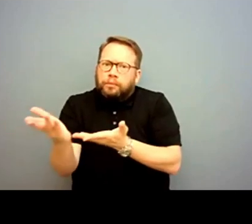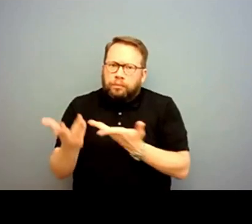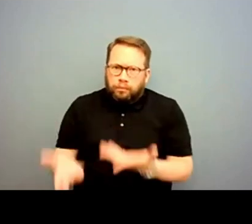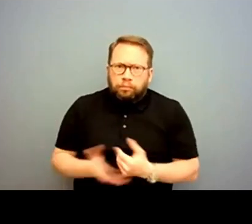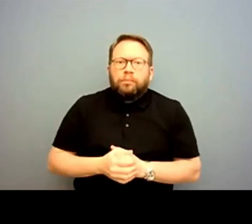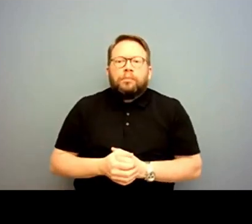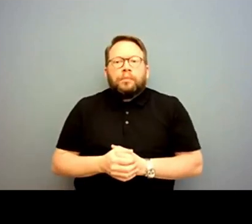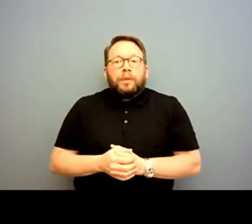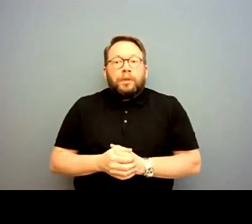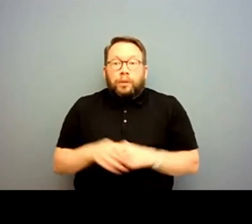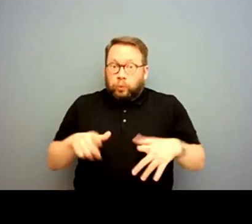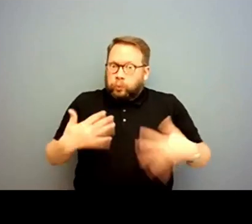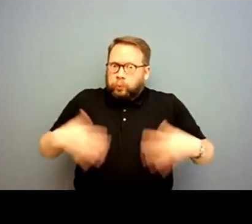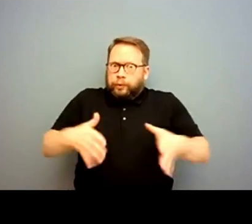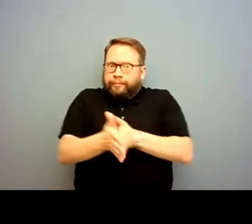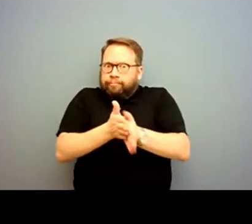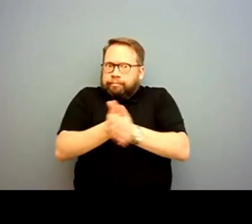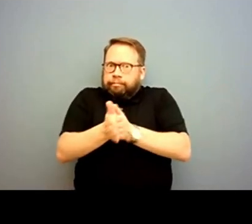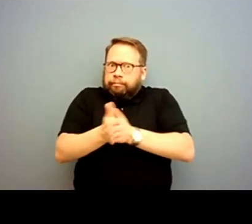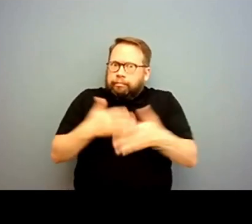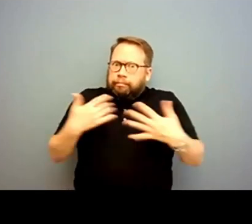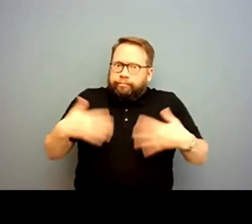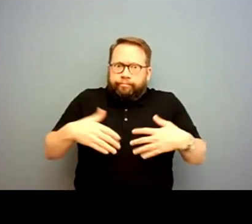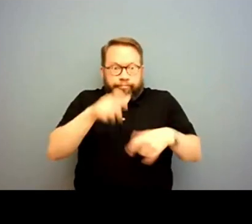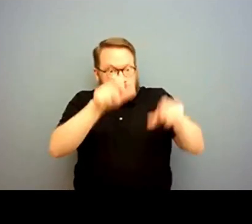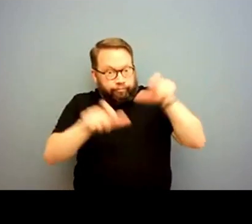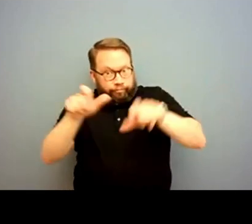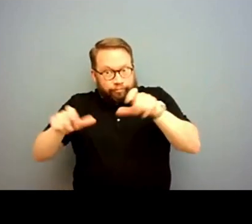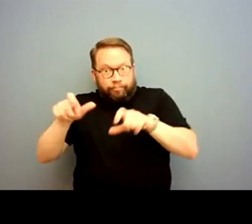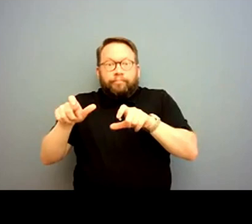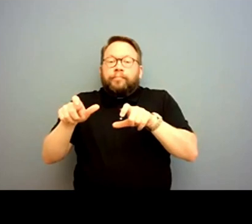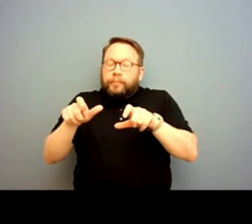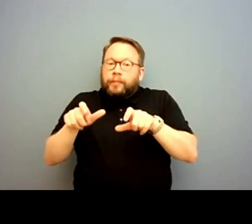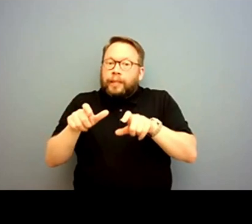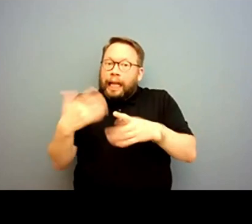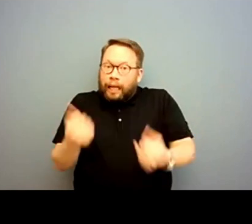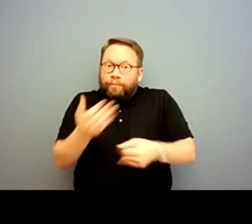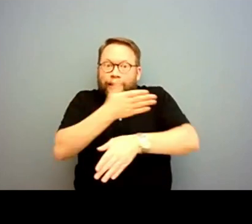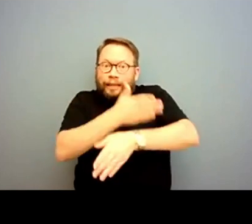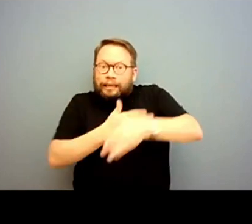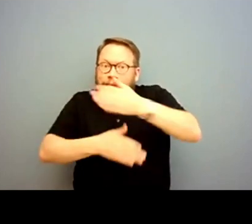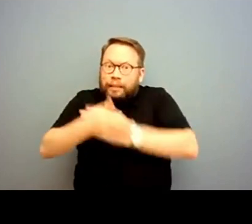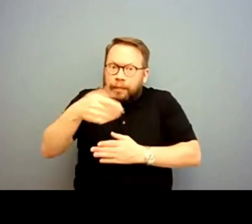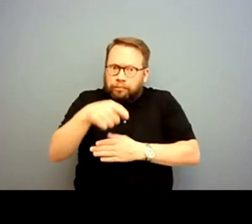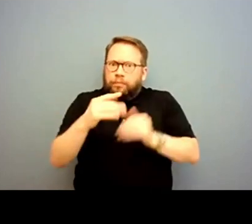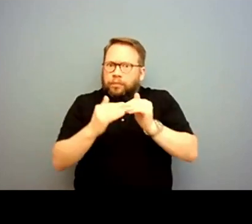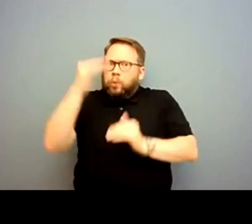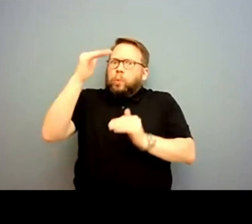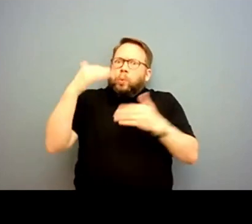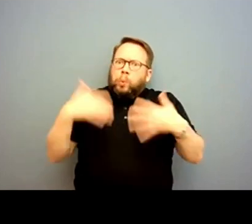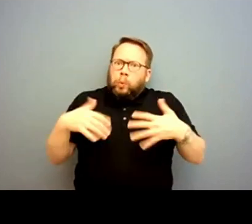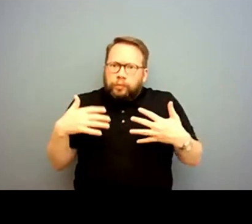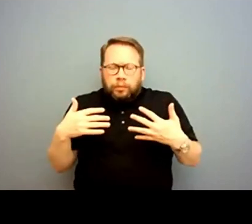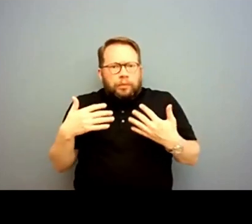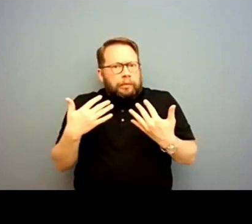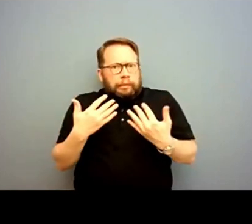with a disability or dementia. Long distances to healthcare services, along with low quality of the